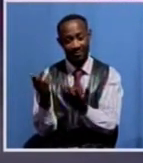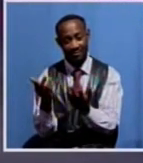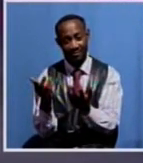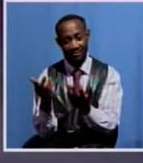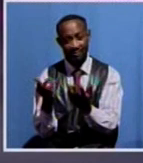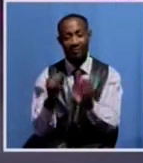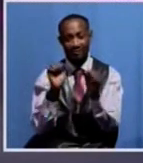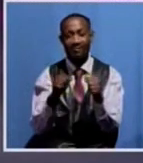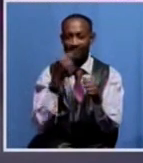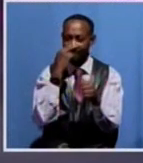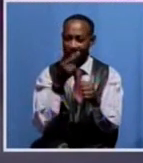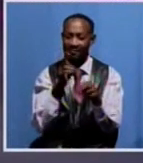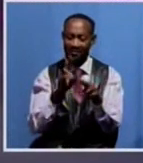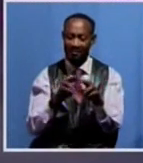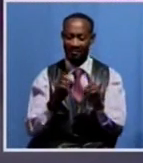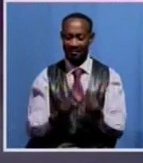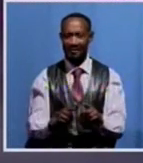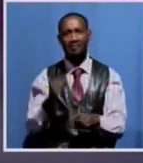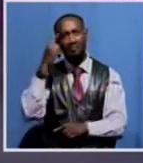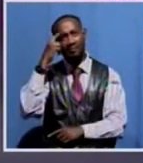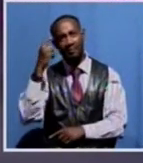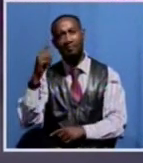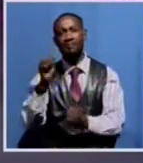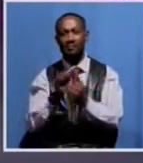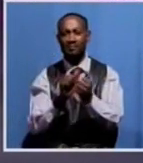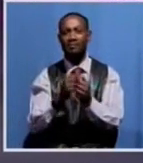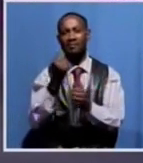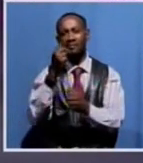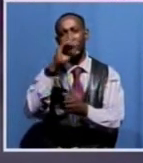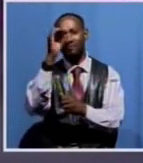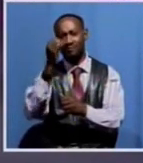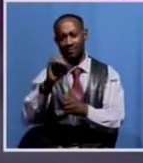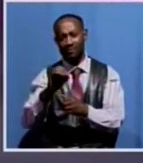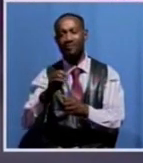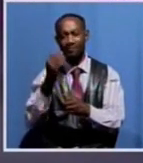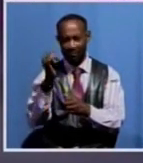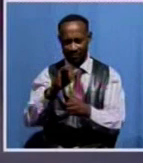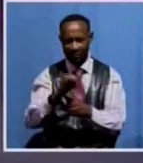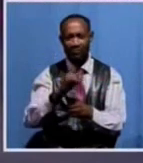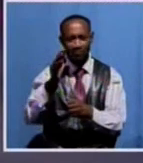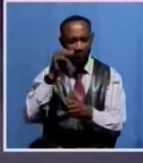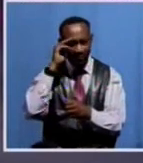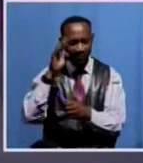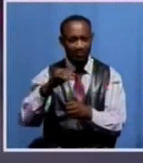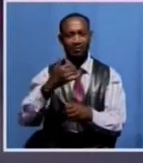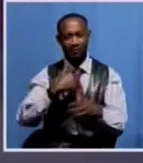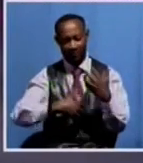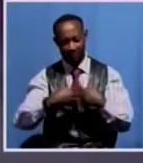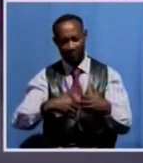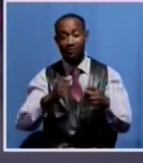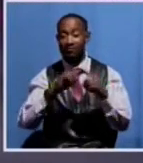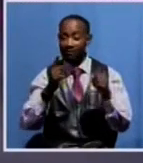I could sit here and dream a number like 11%, and everybody will say, "Oh yeah, the minister is very ambitious," but ambition must be within